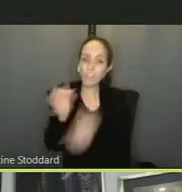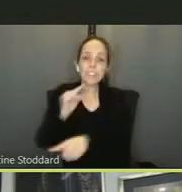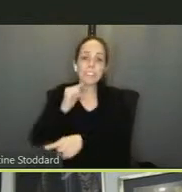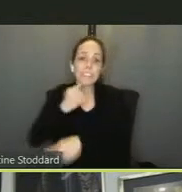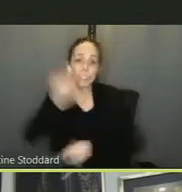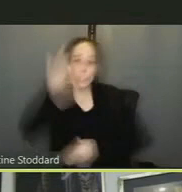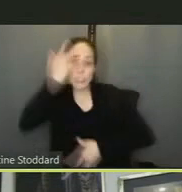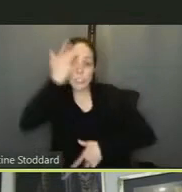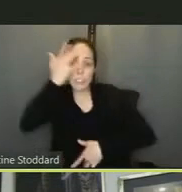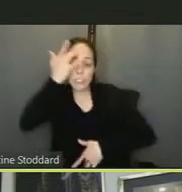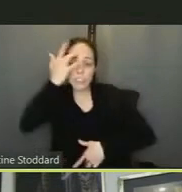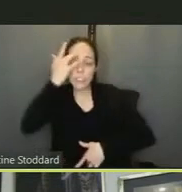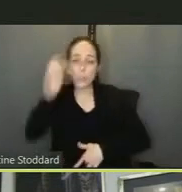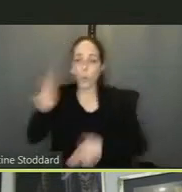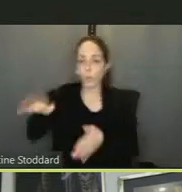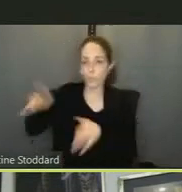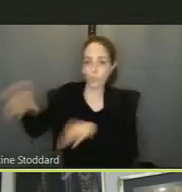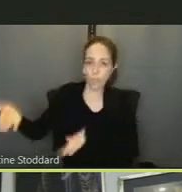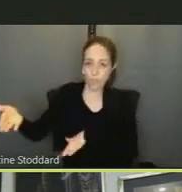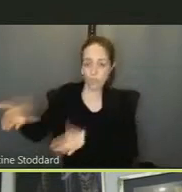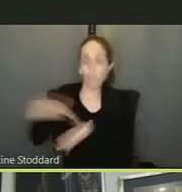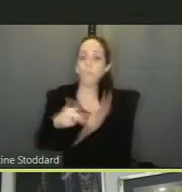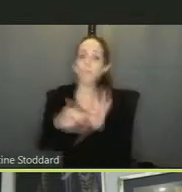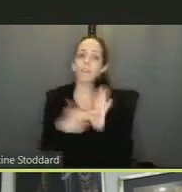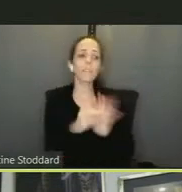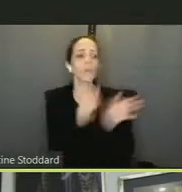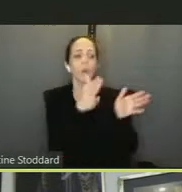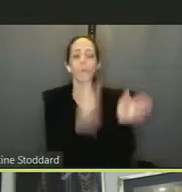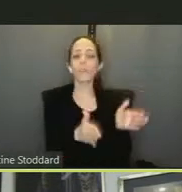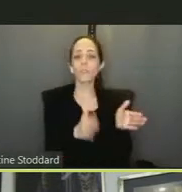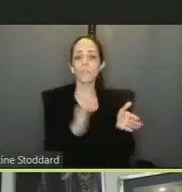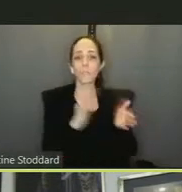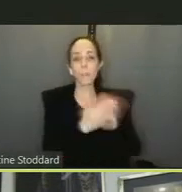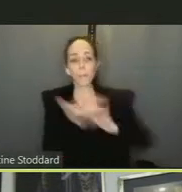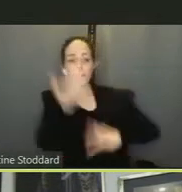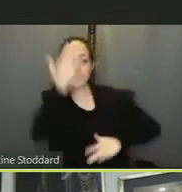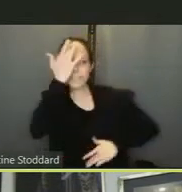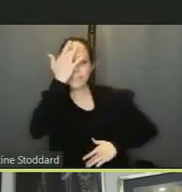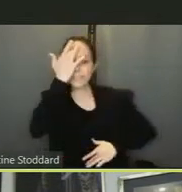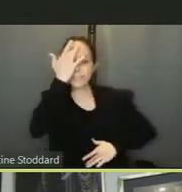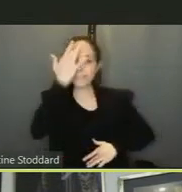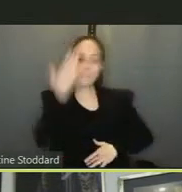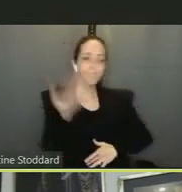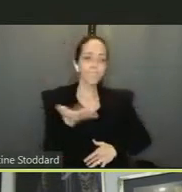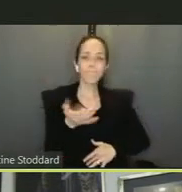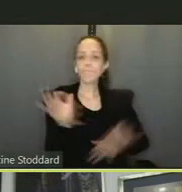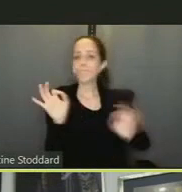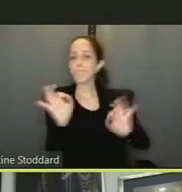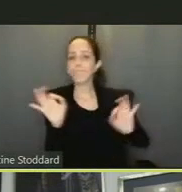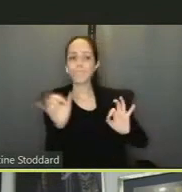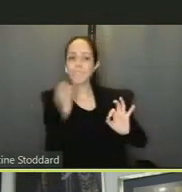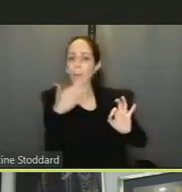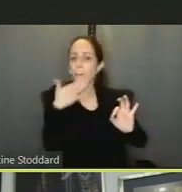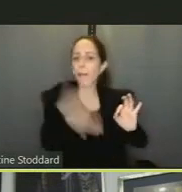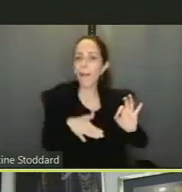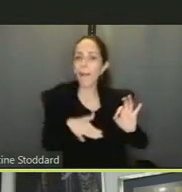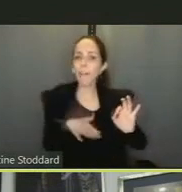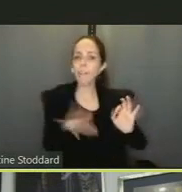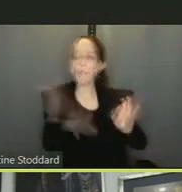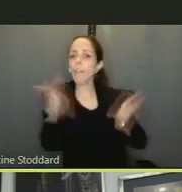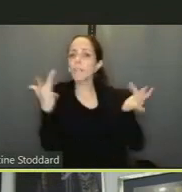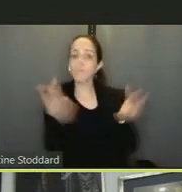infected, had mild symptoms, or didn't get any symptoms, asymptomatic. So we know that they do a very good